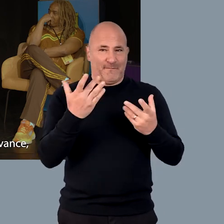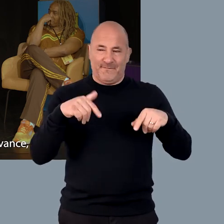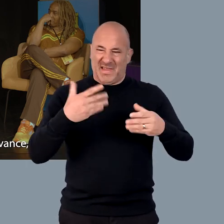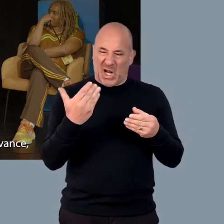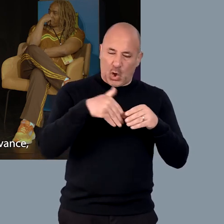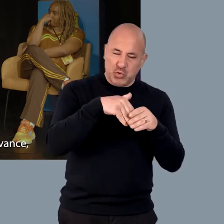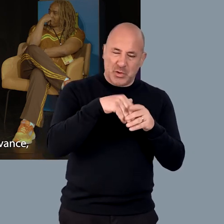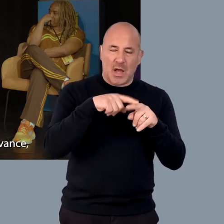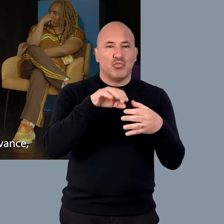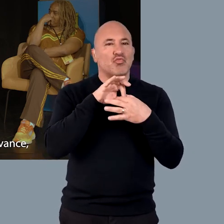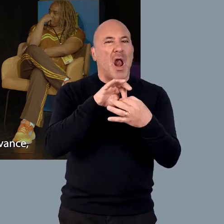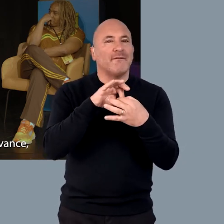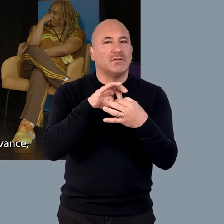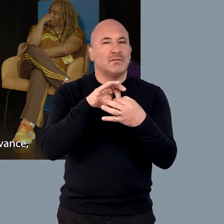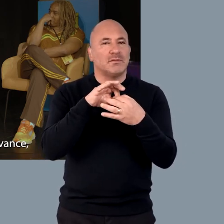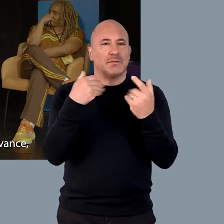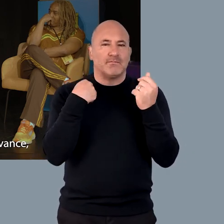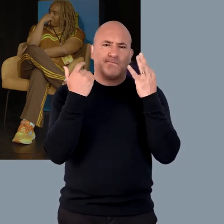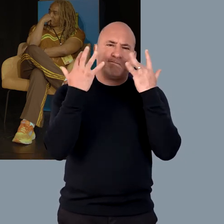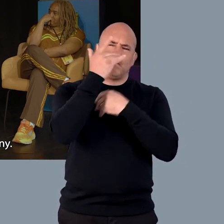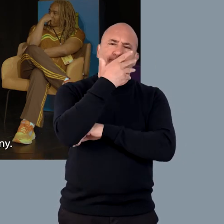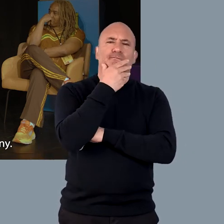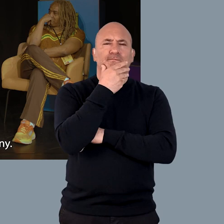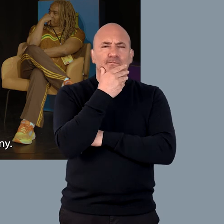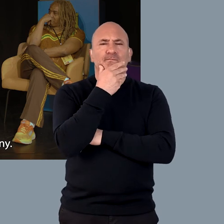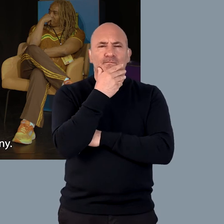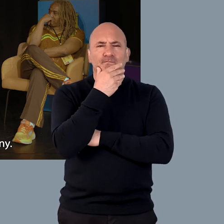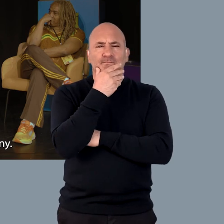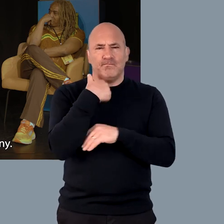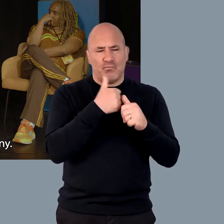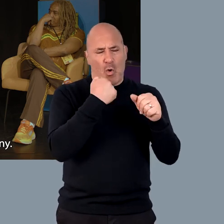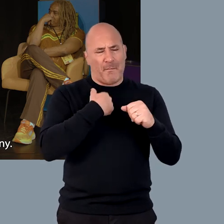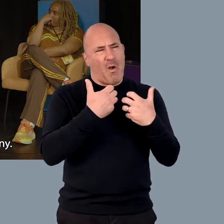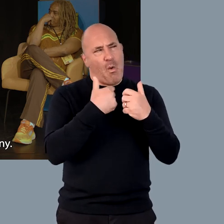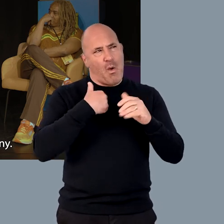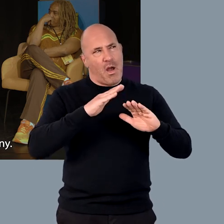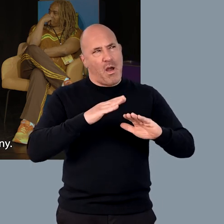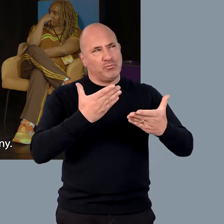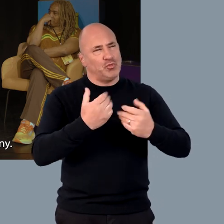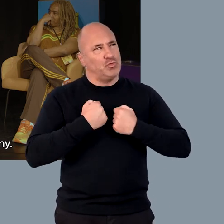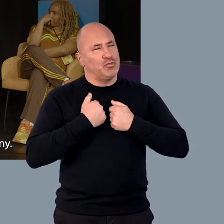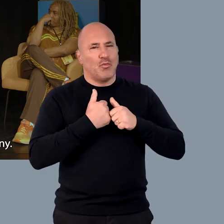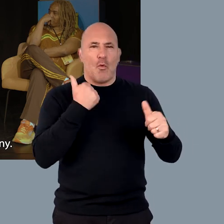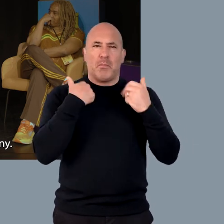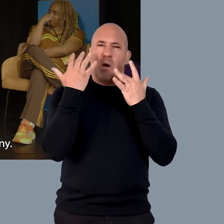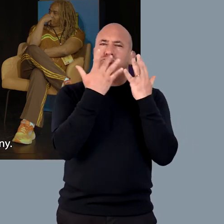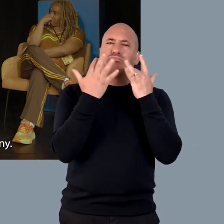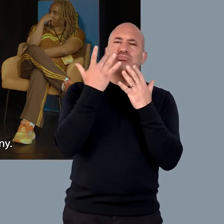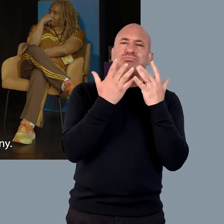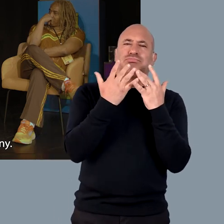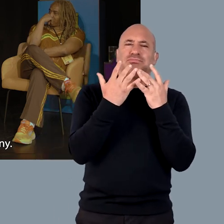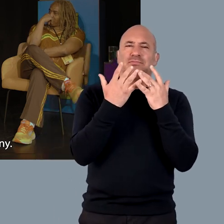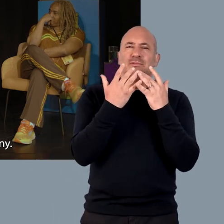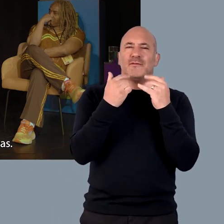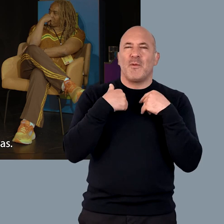the area of inclusion and relevance, I always kind of thinking how I wanted to introduce like the areas